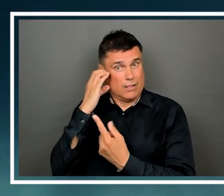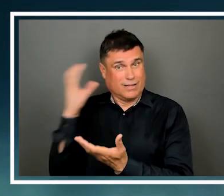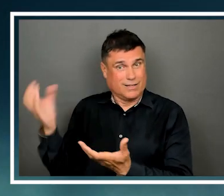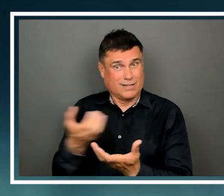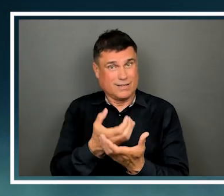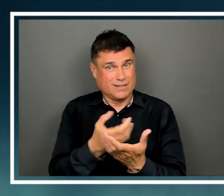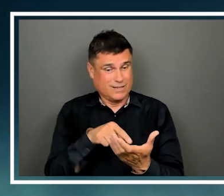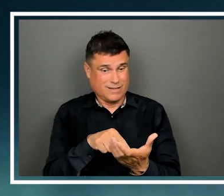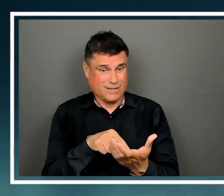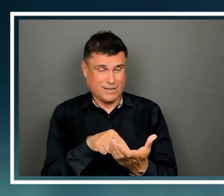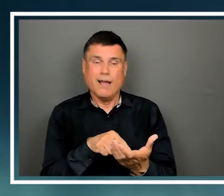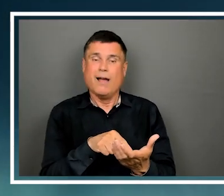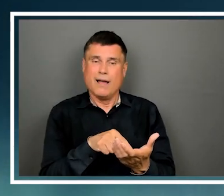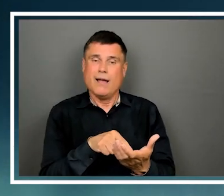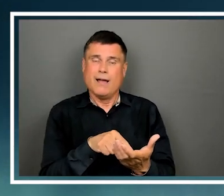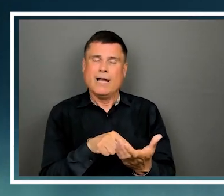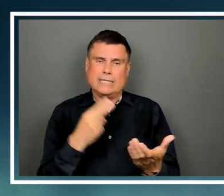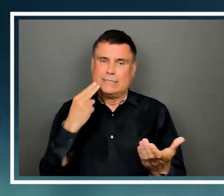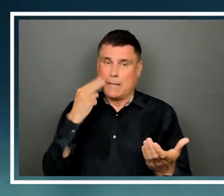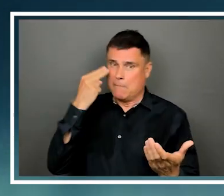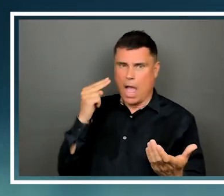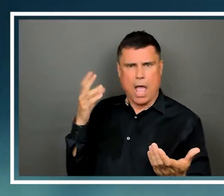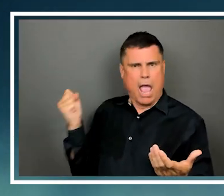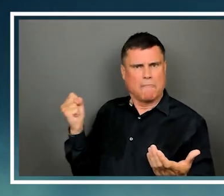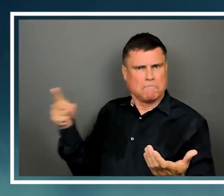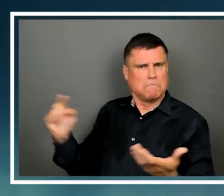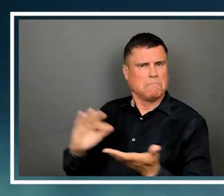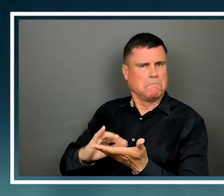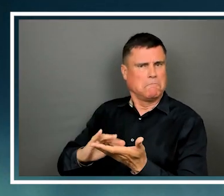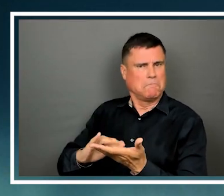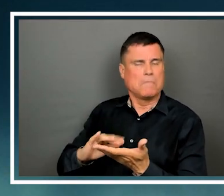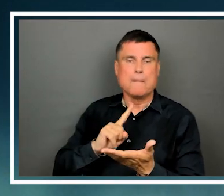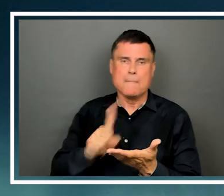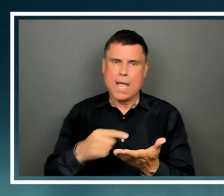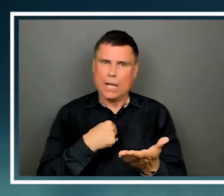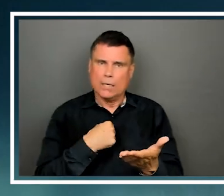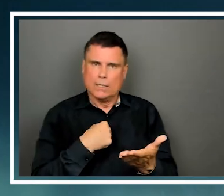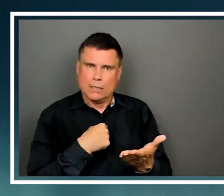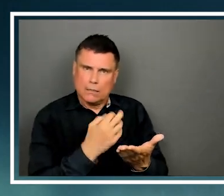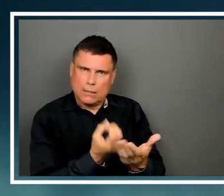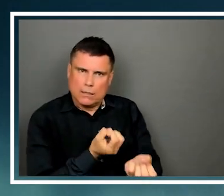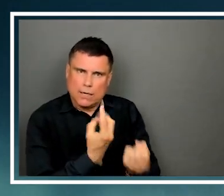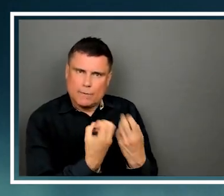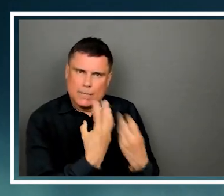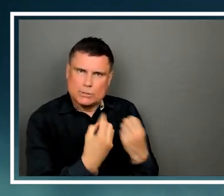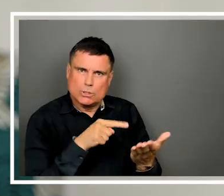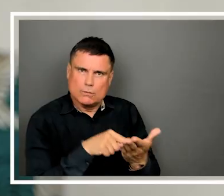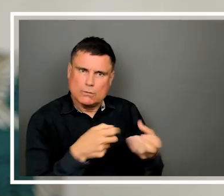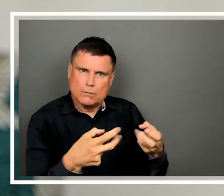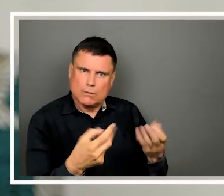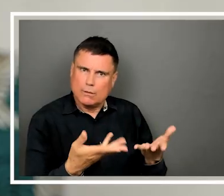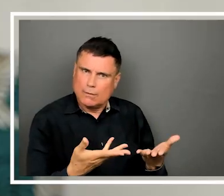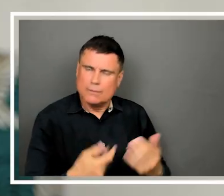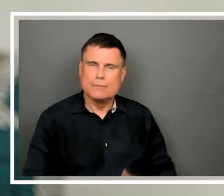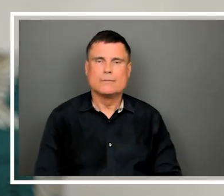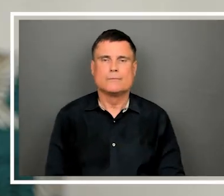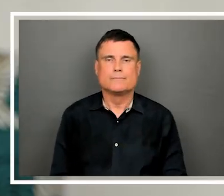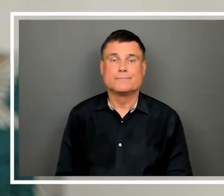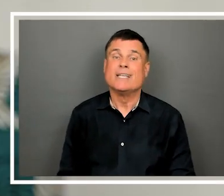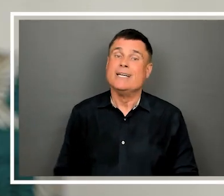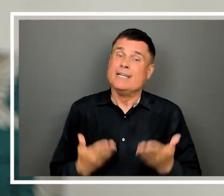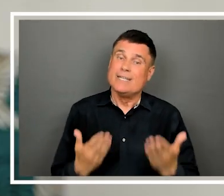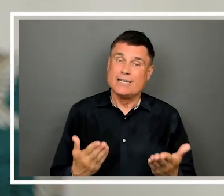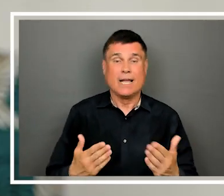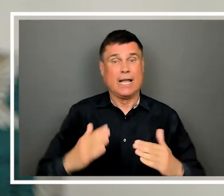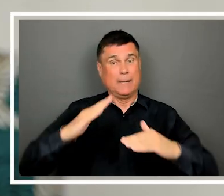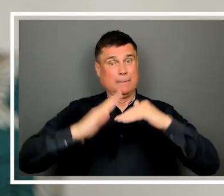TalkBack feature provides me with the feedback and information that I need. The truth is,